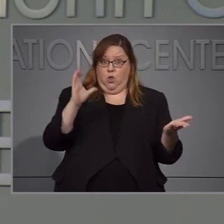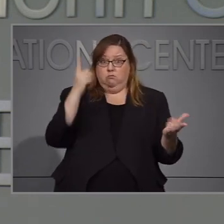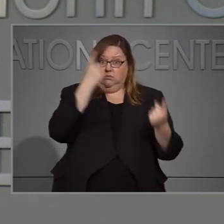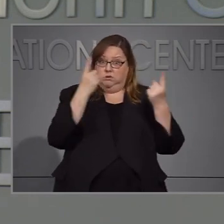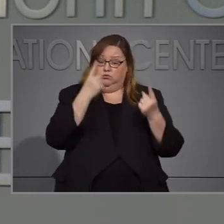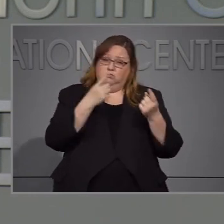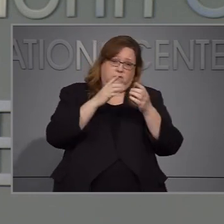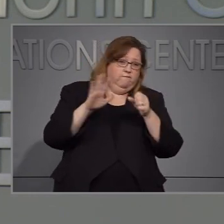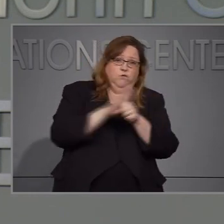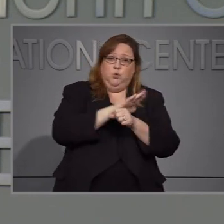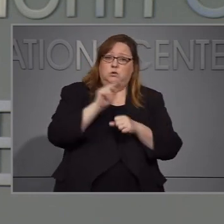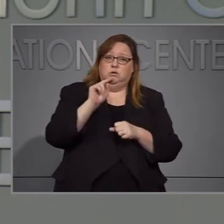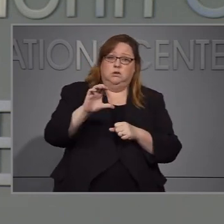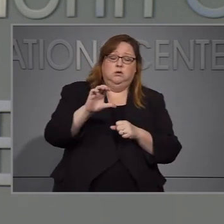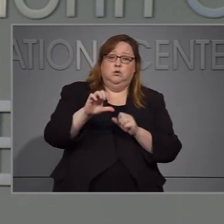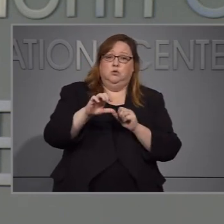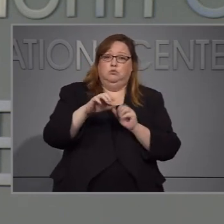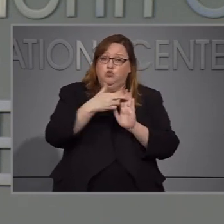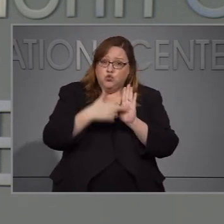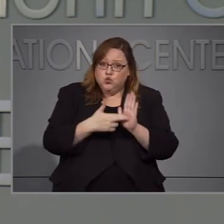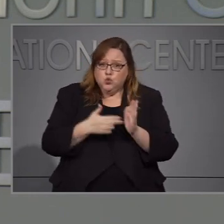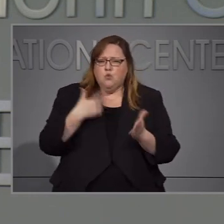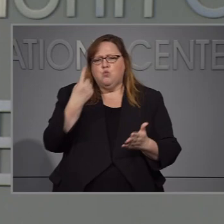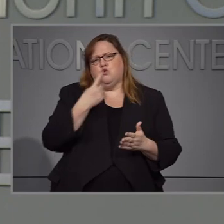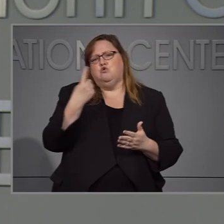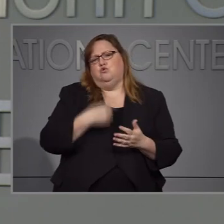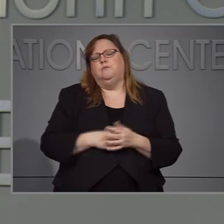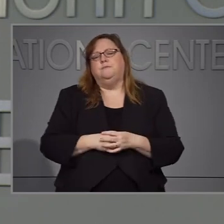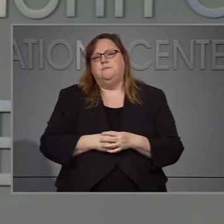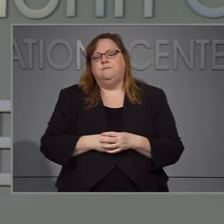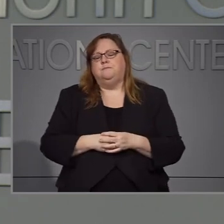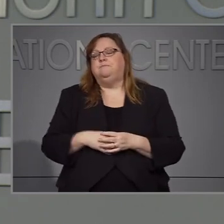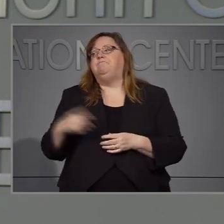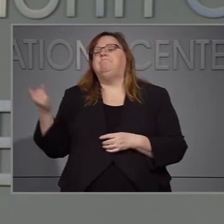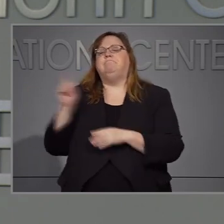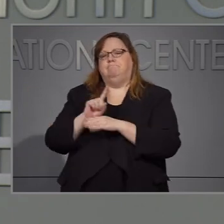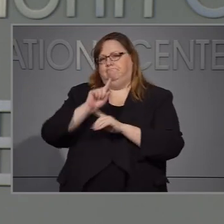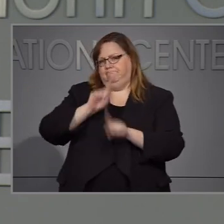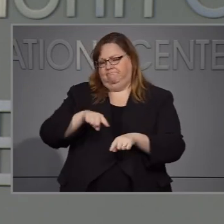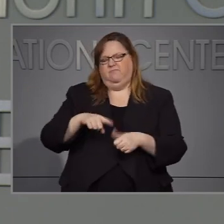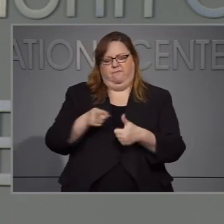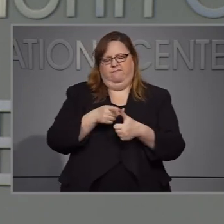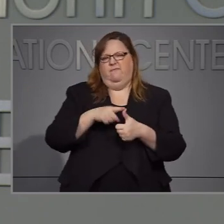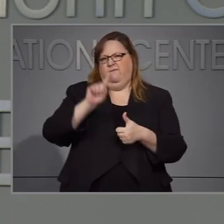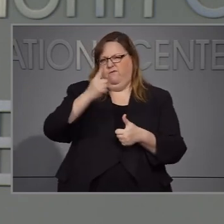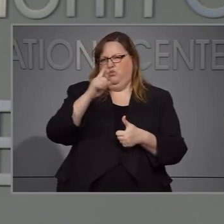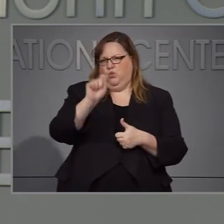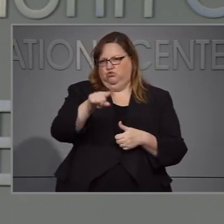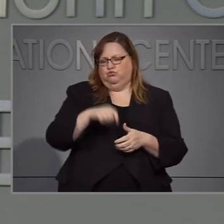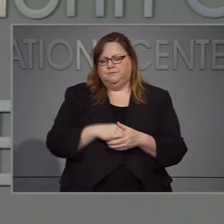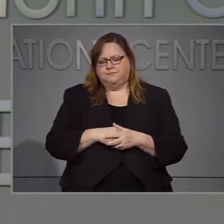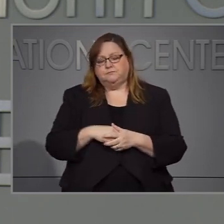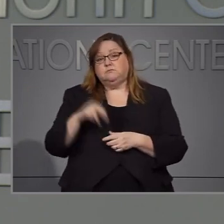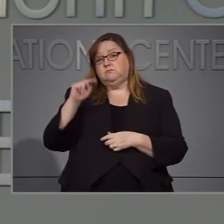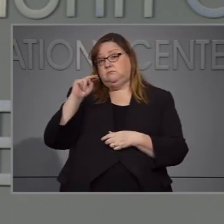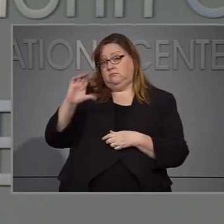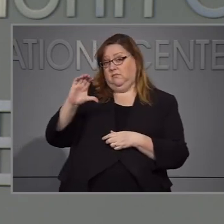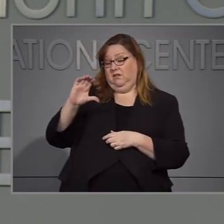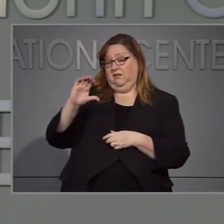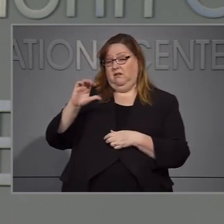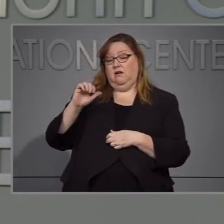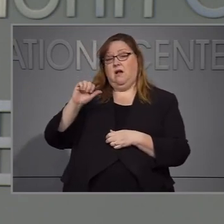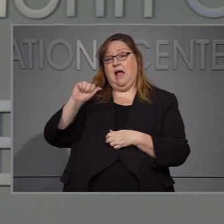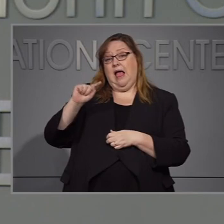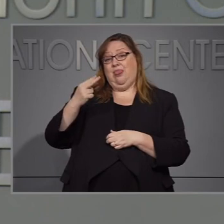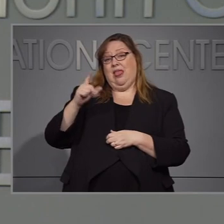you. The North Carolina High School Athletic Association will be making the decisions about high school sports